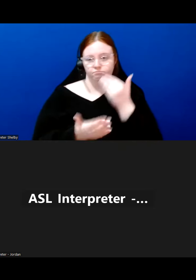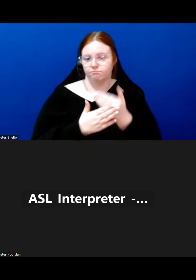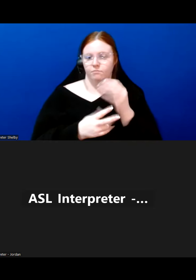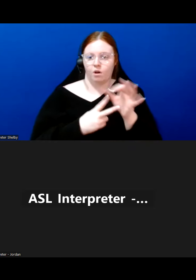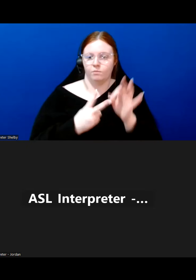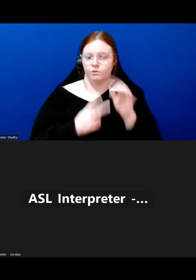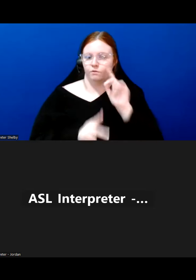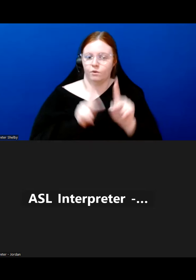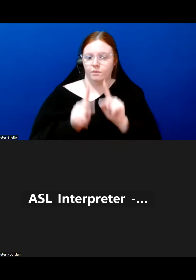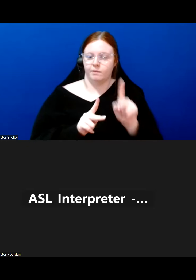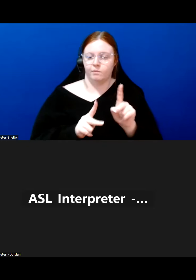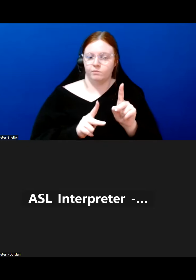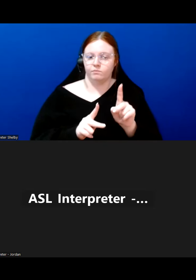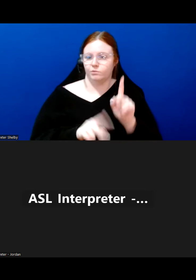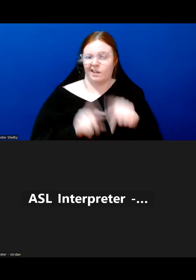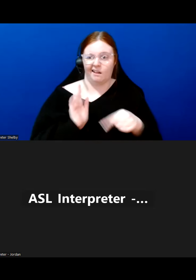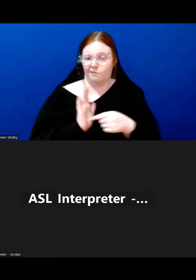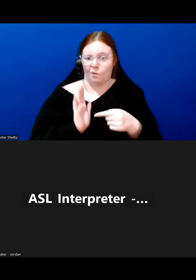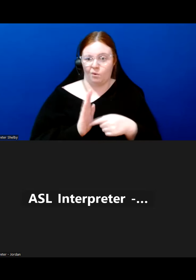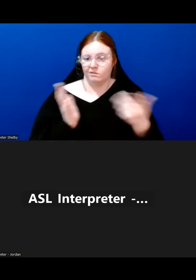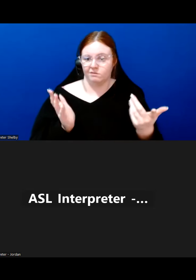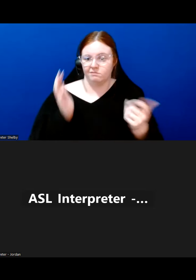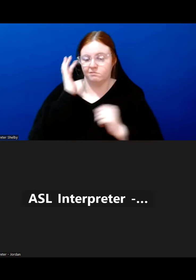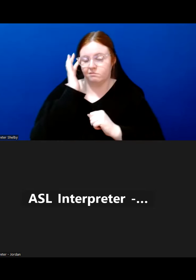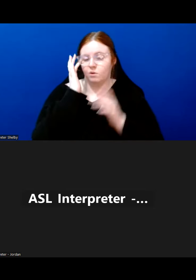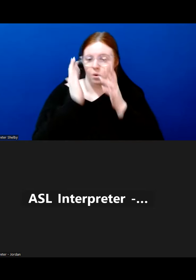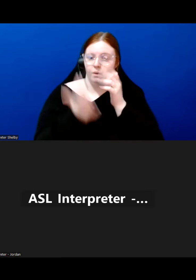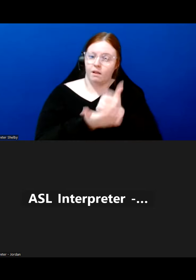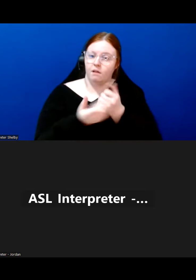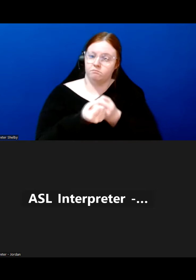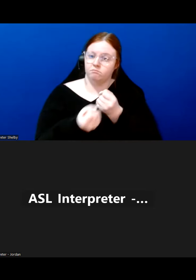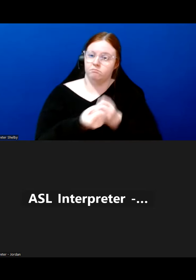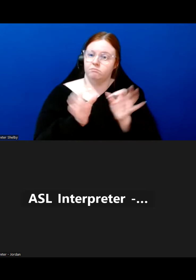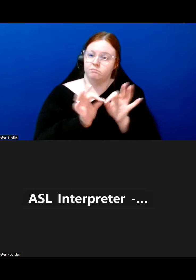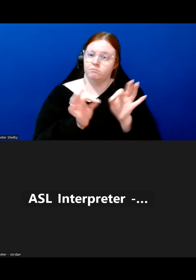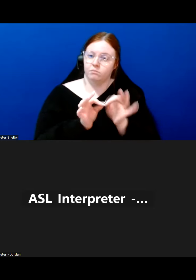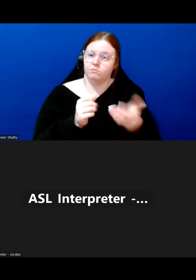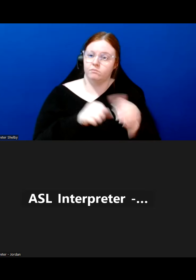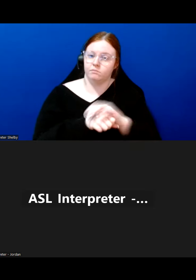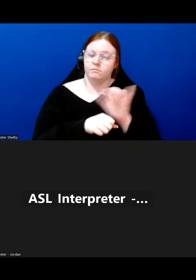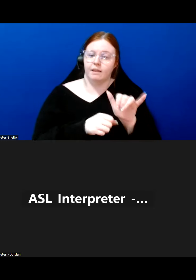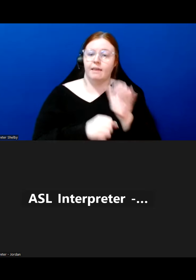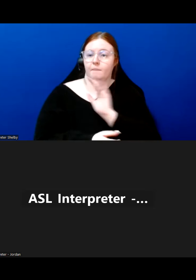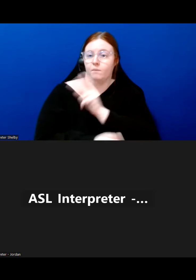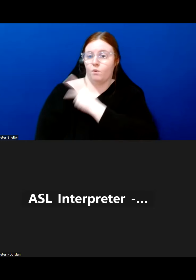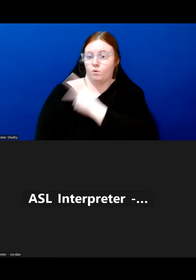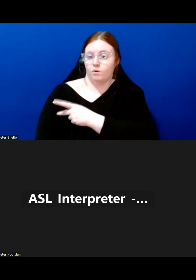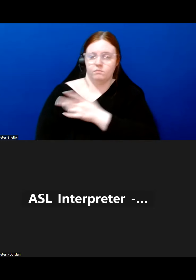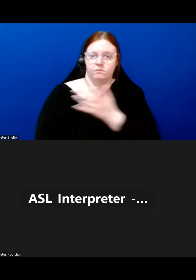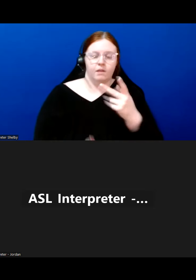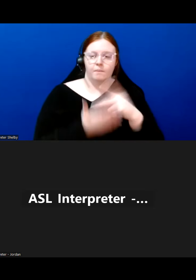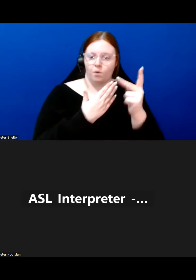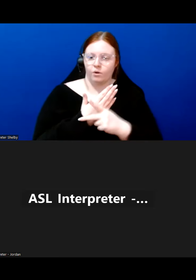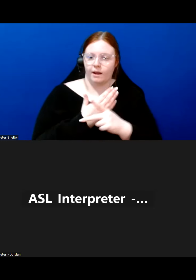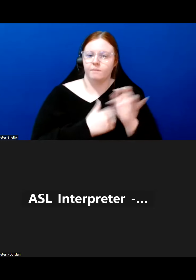people that really just can't afford hearing aids on their own. And that program is also available